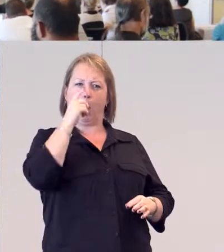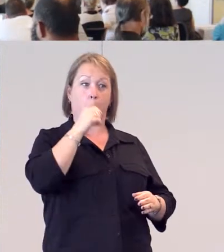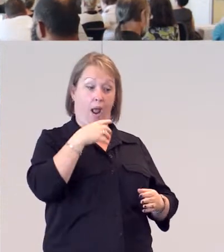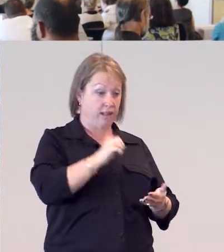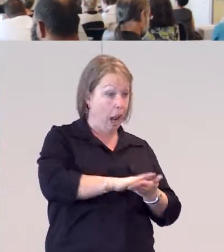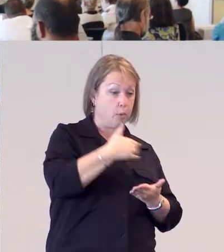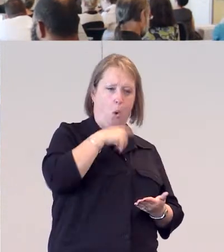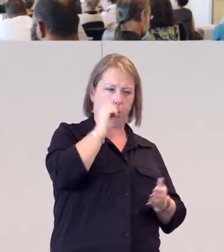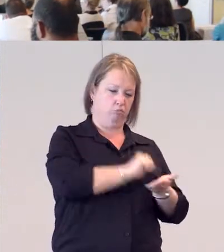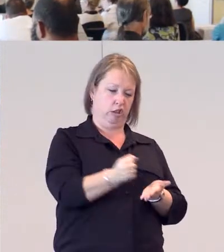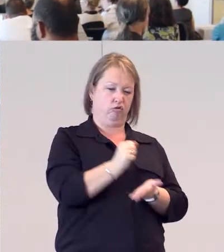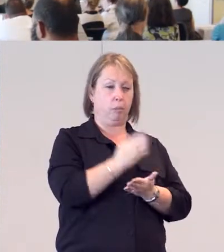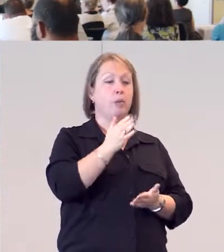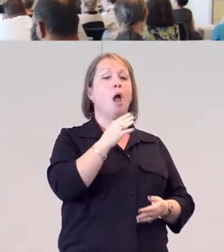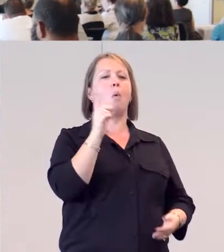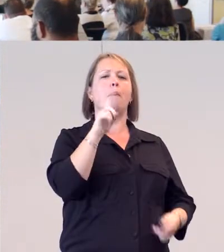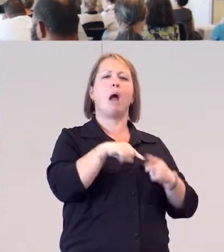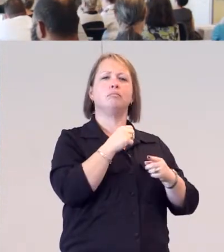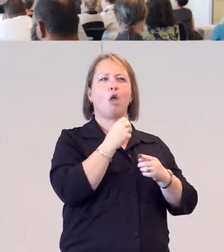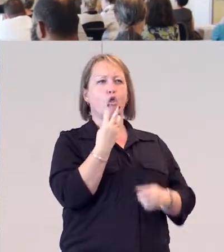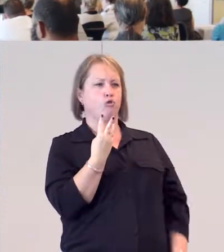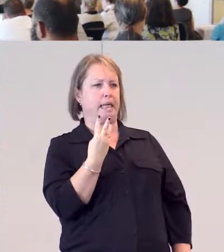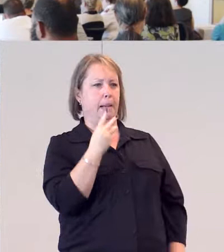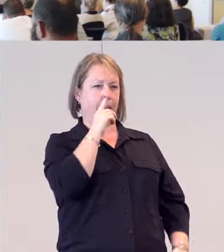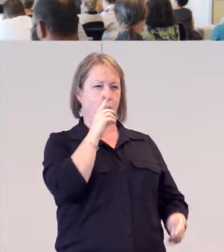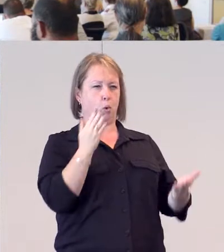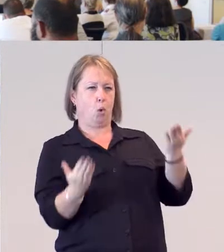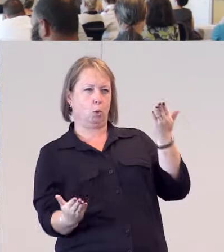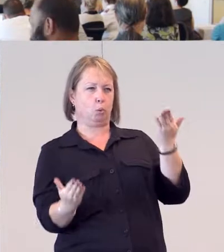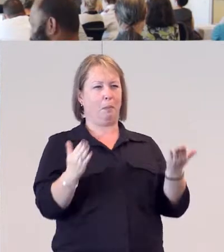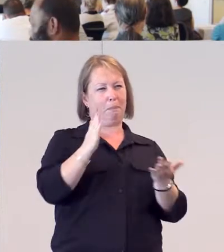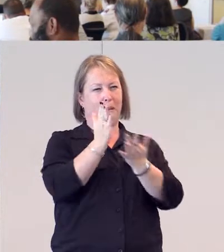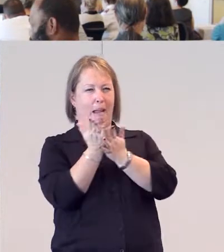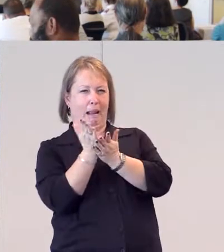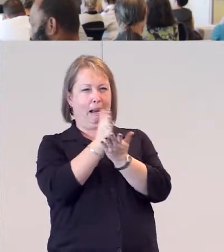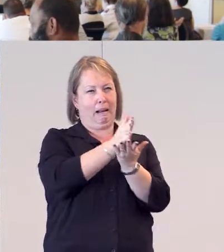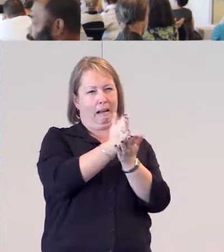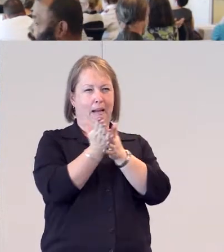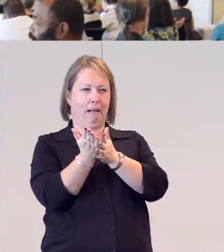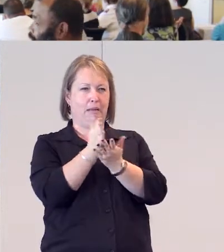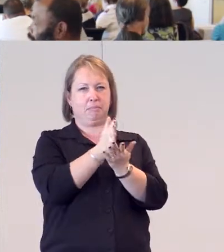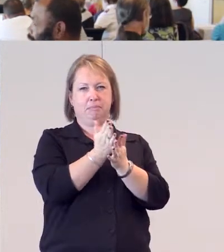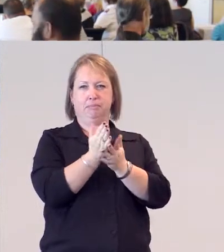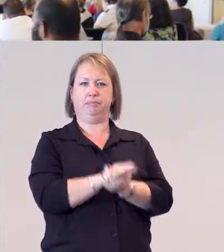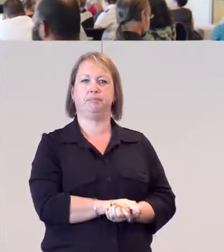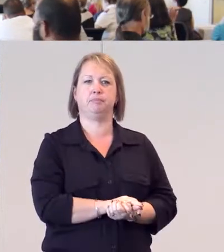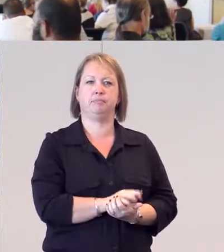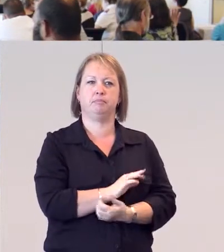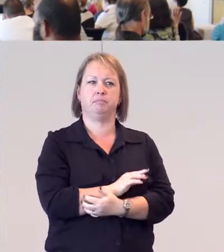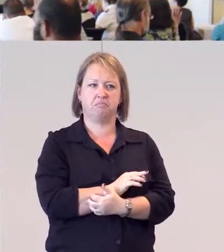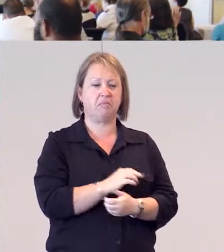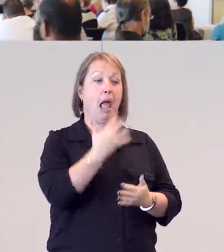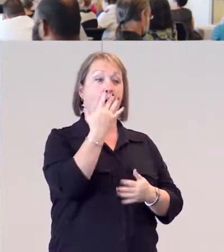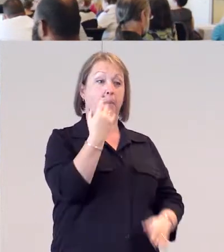So how many 3s would we have? People who are like, we've got it, but it's a little bit shaky. How